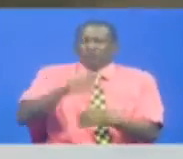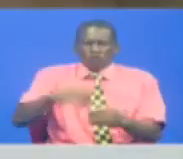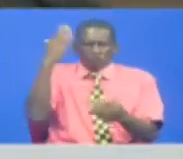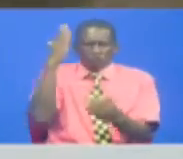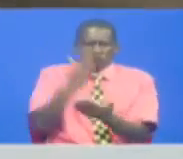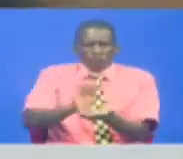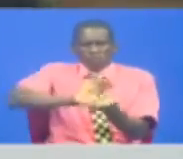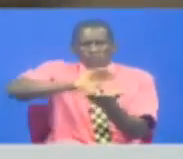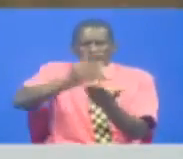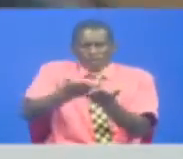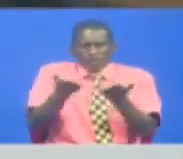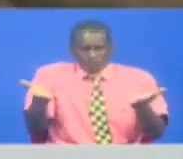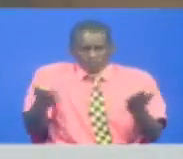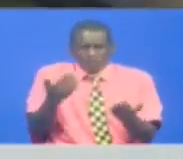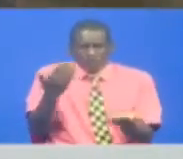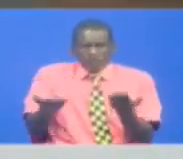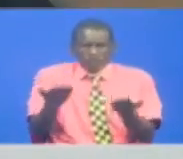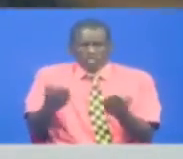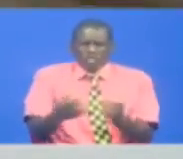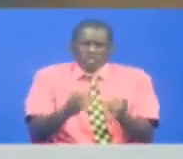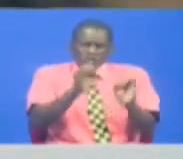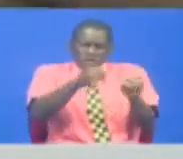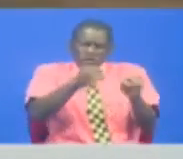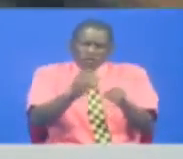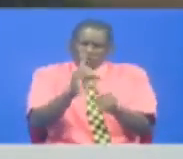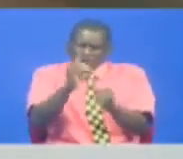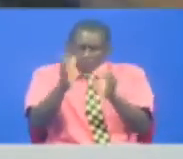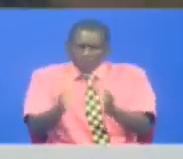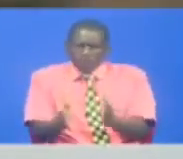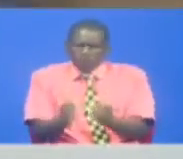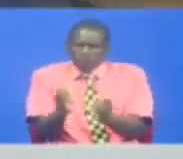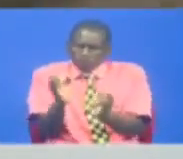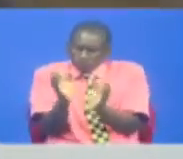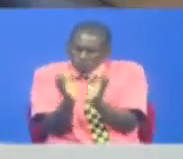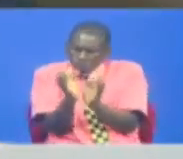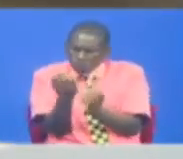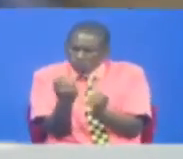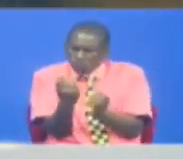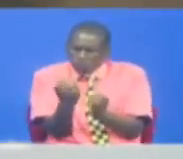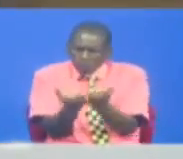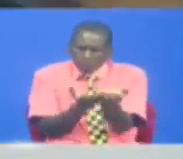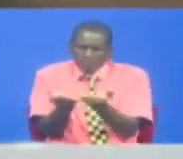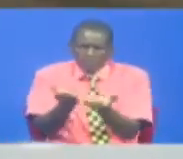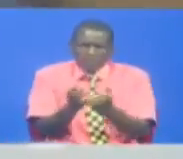available on any single individual, micro, small and medium enterprise.